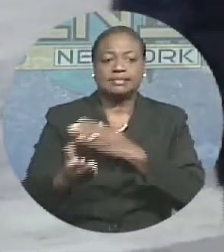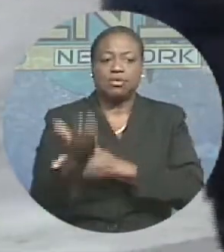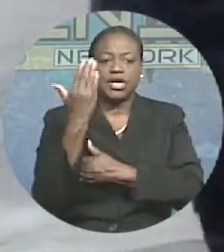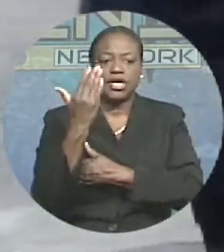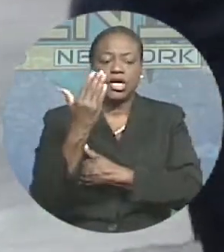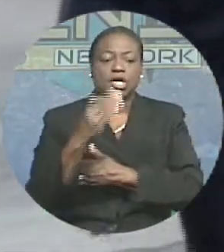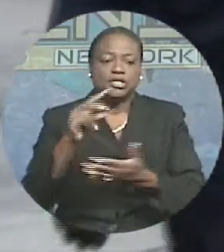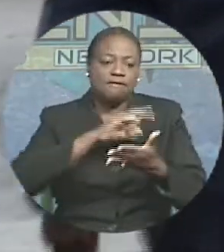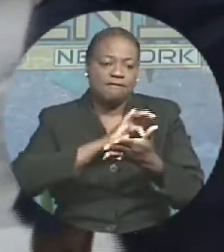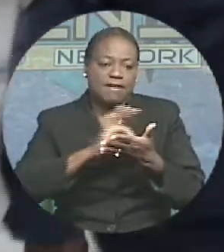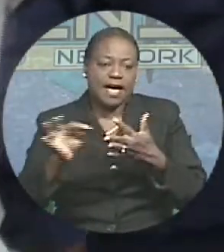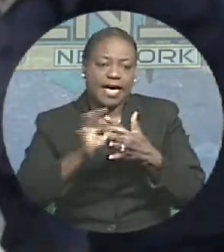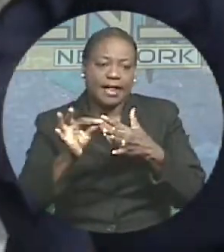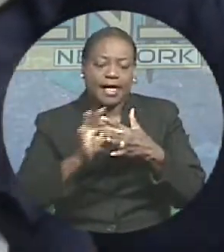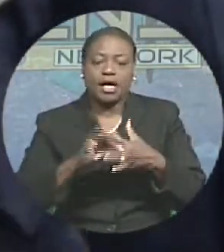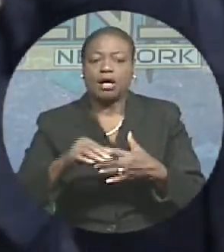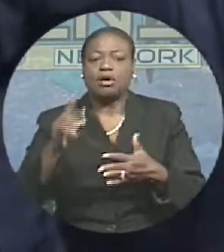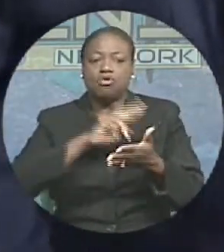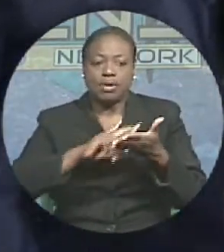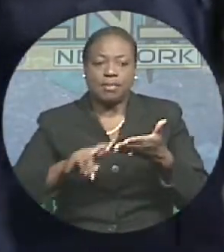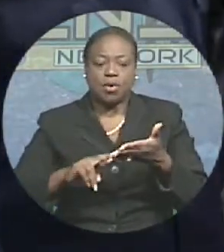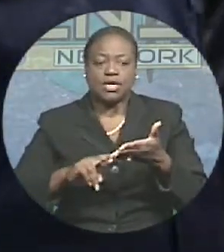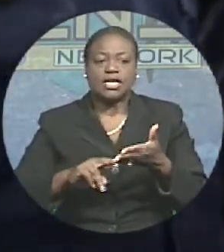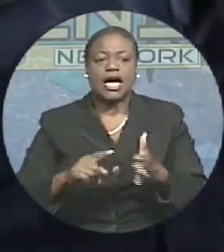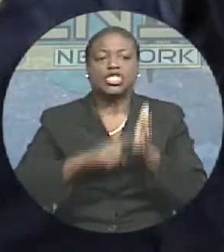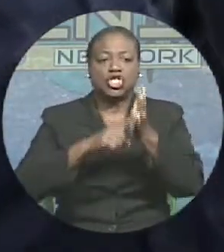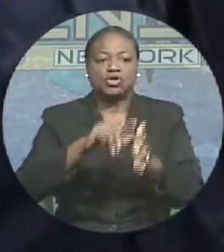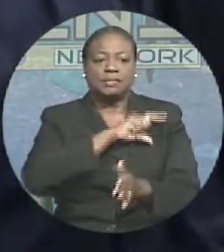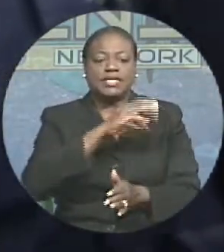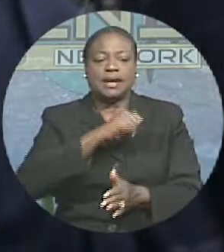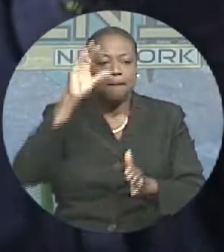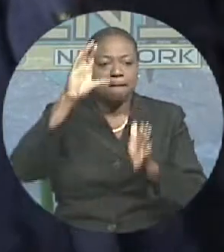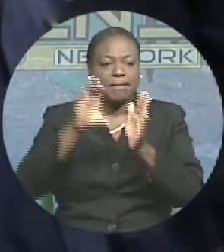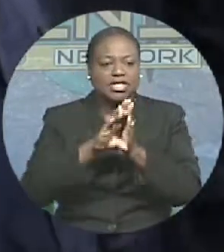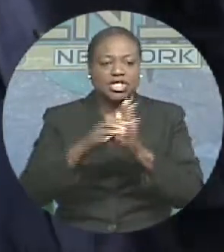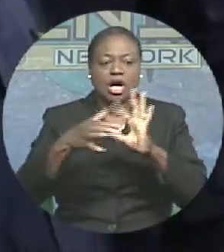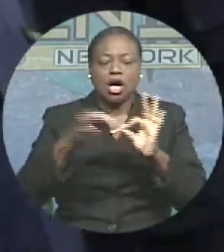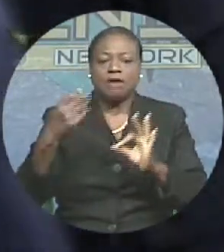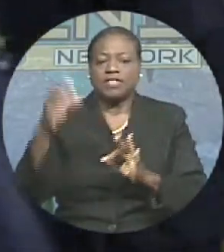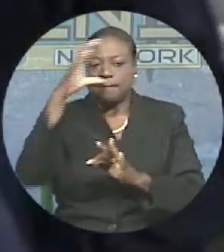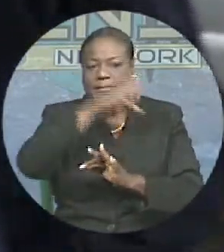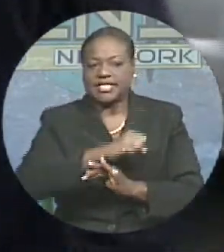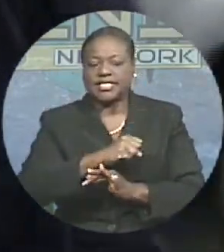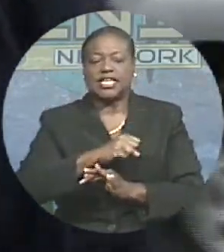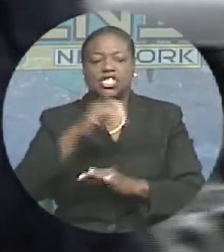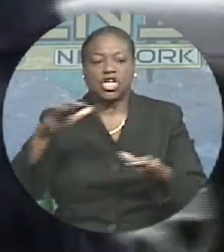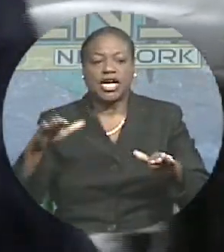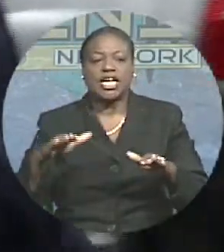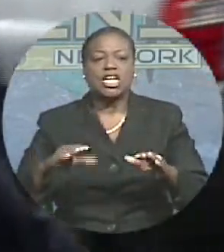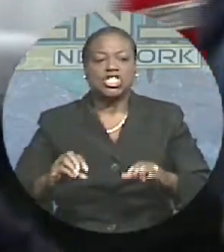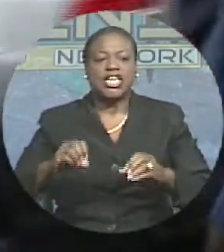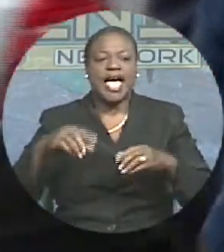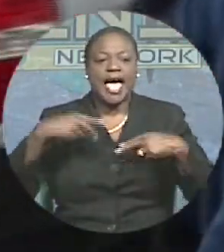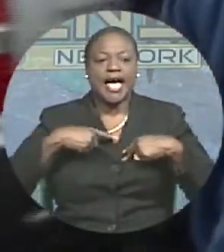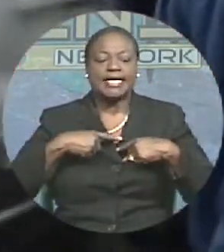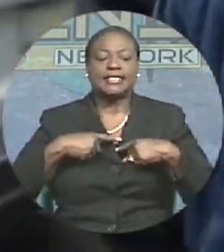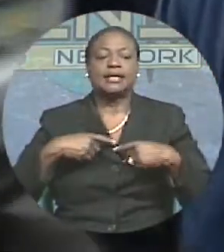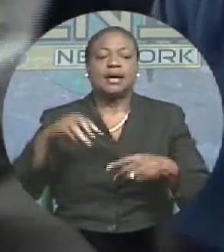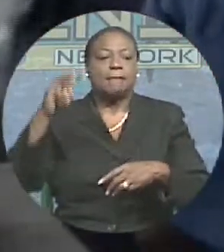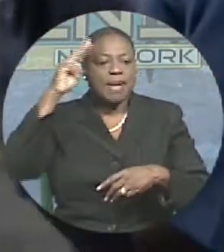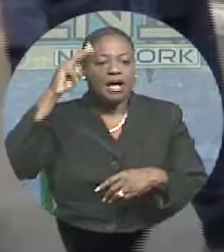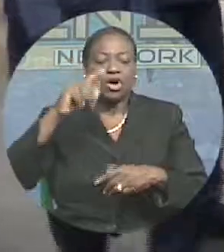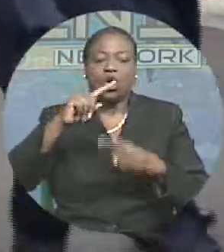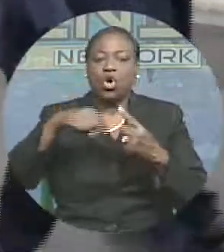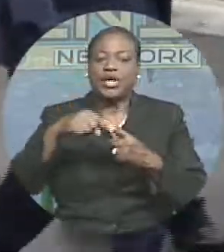report and provide police with a picture of the missing child. She testified that she gave birth to Marco when she was 40 years old, noting that